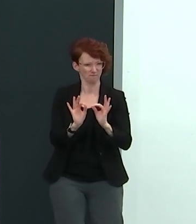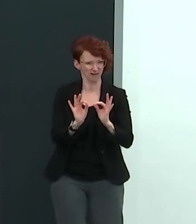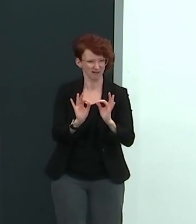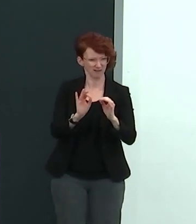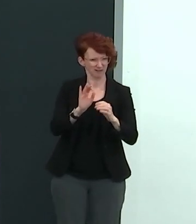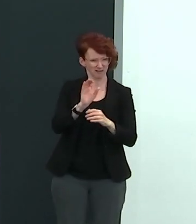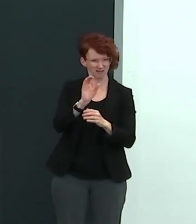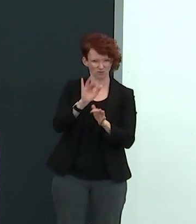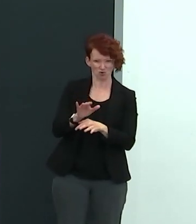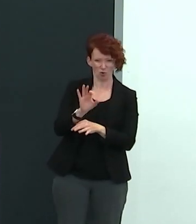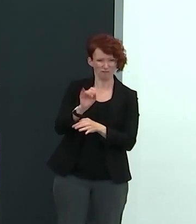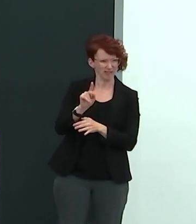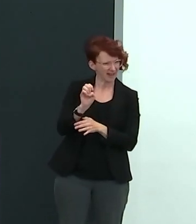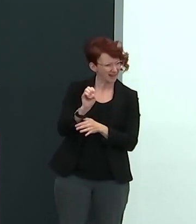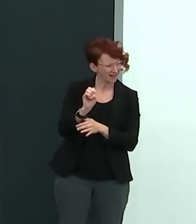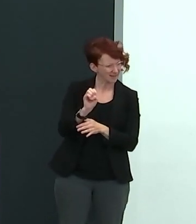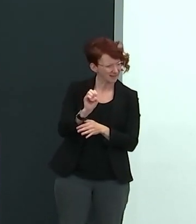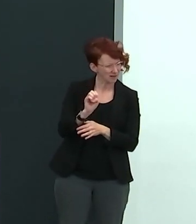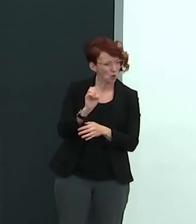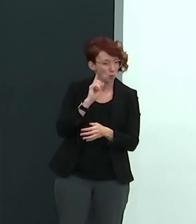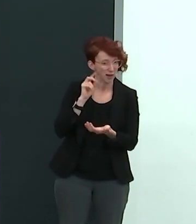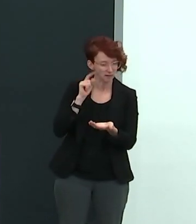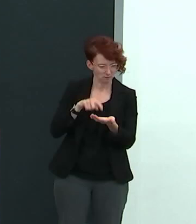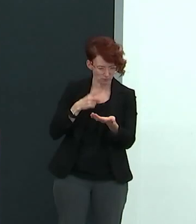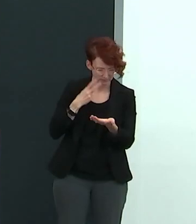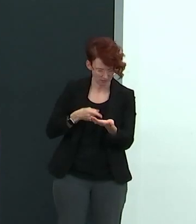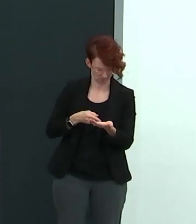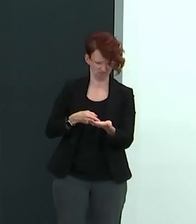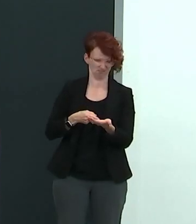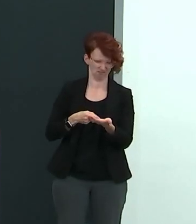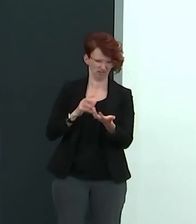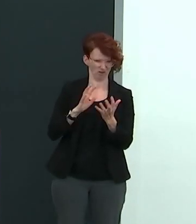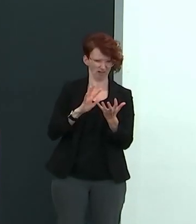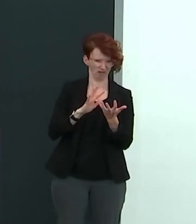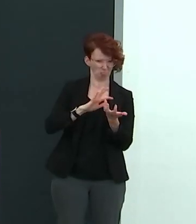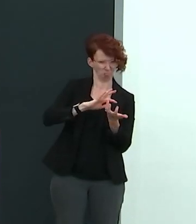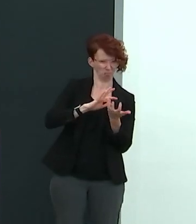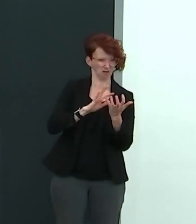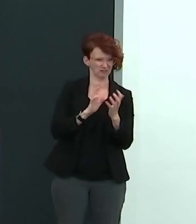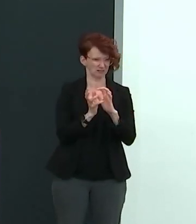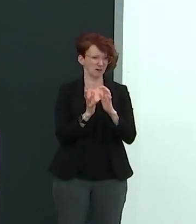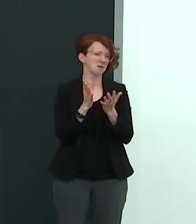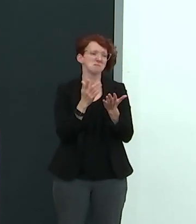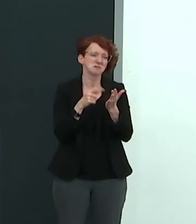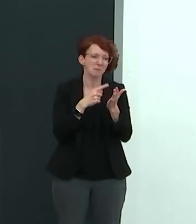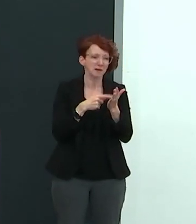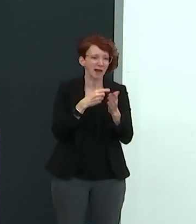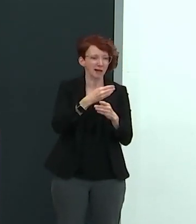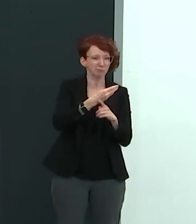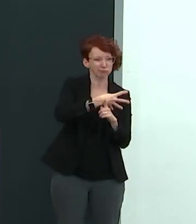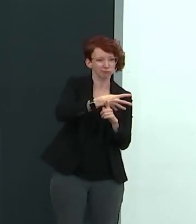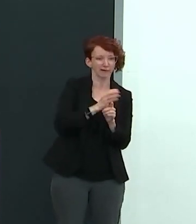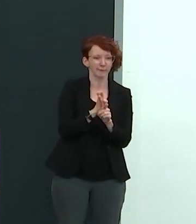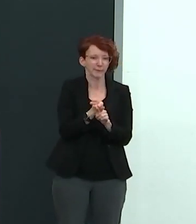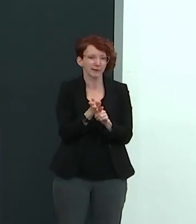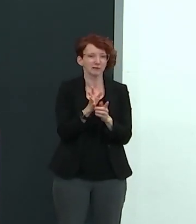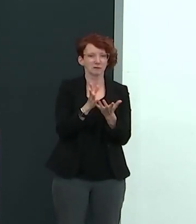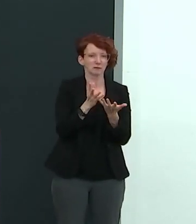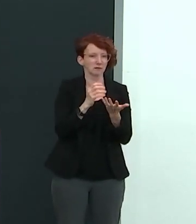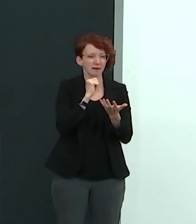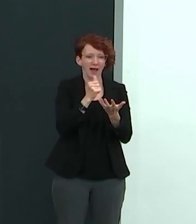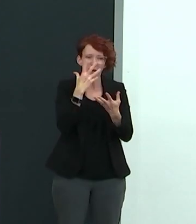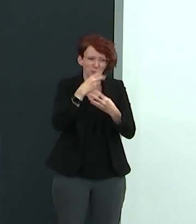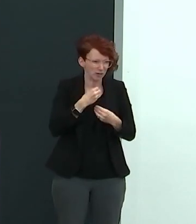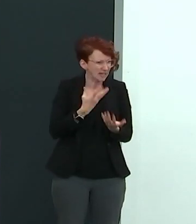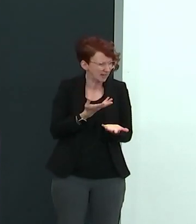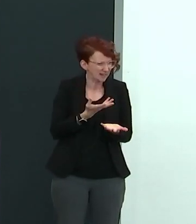impossible. They don't really exist. Most of them are asymmetrical, little lopsided, not quite as pretty